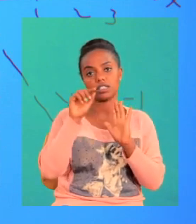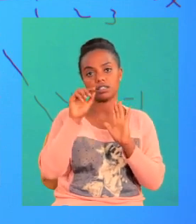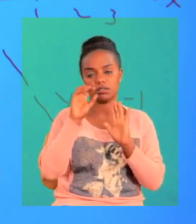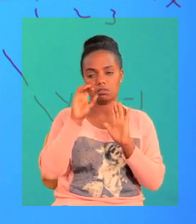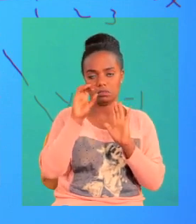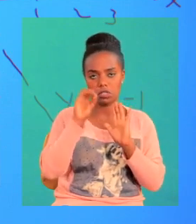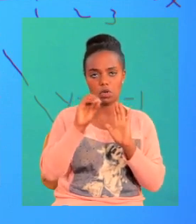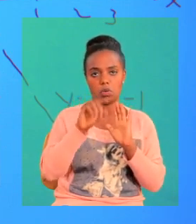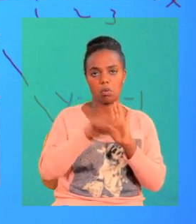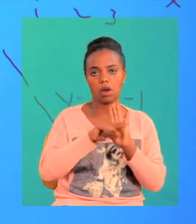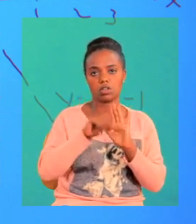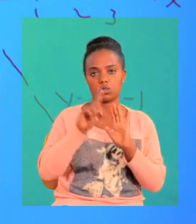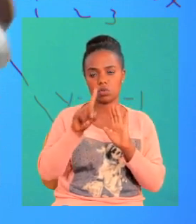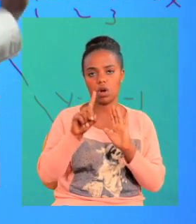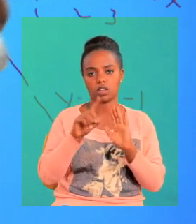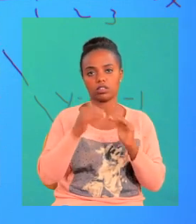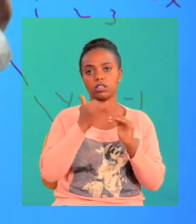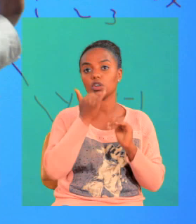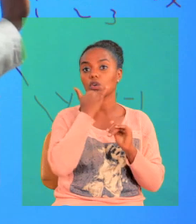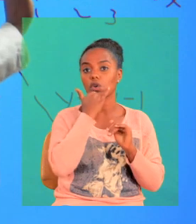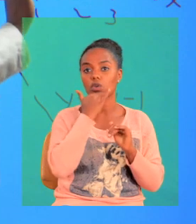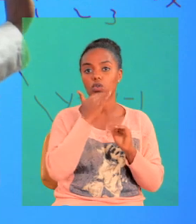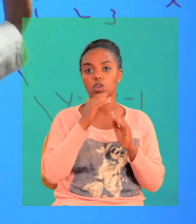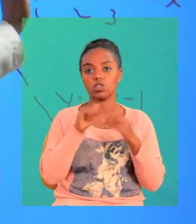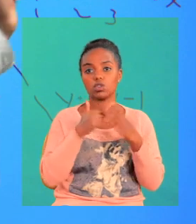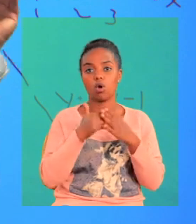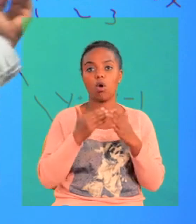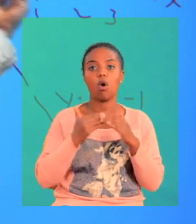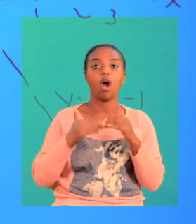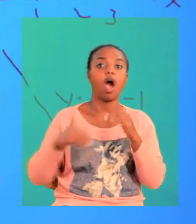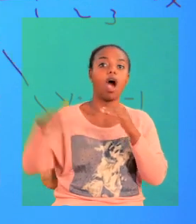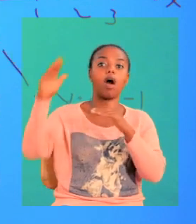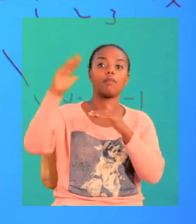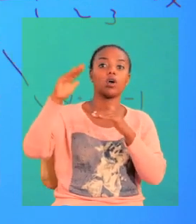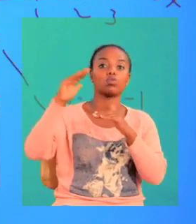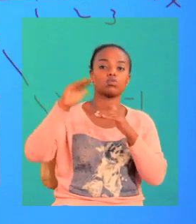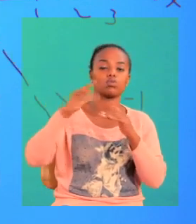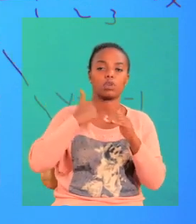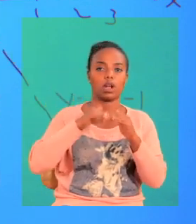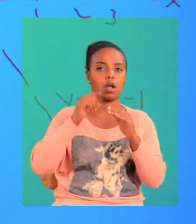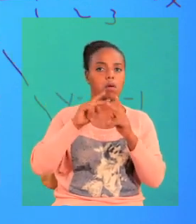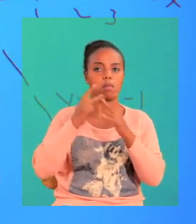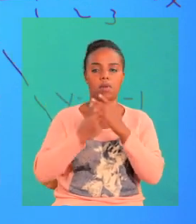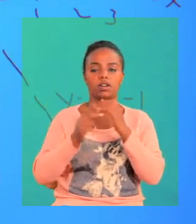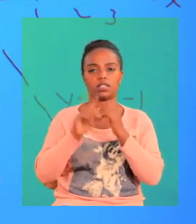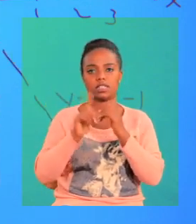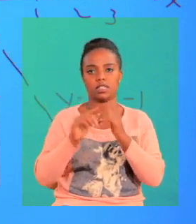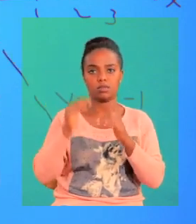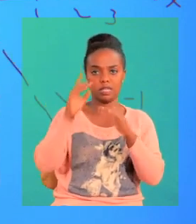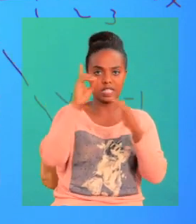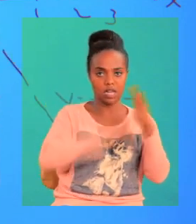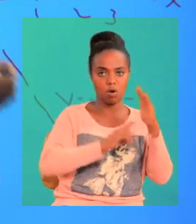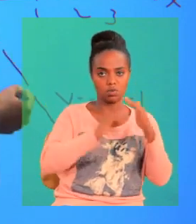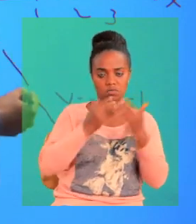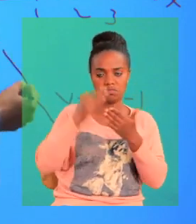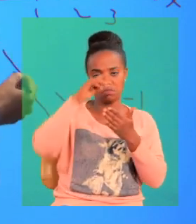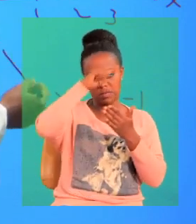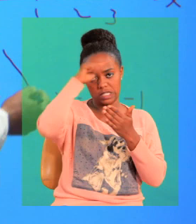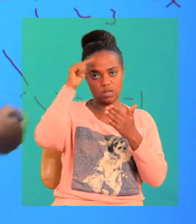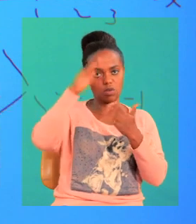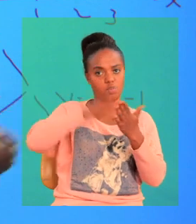wrong. So this part is not our part of our graph. It will be shaded to this side. So when you